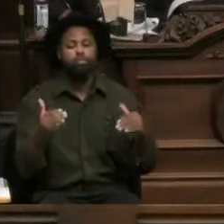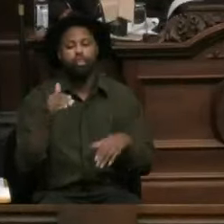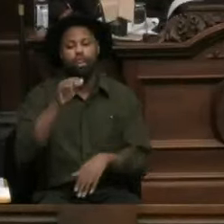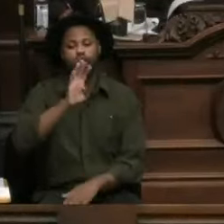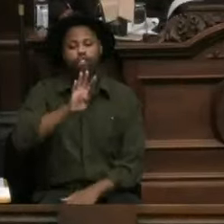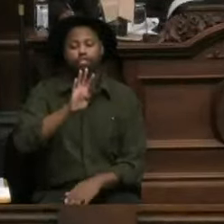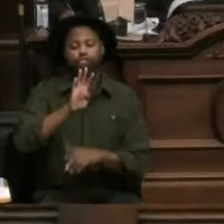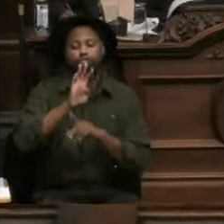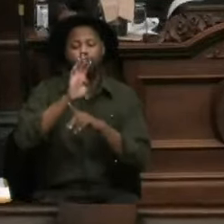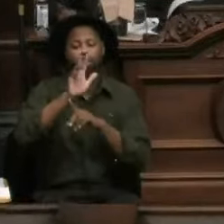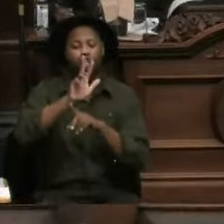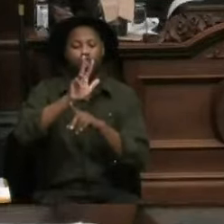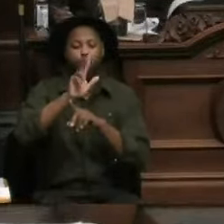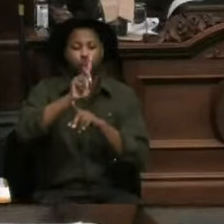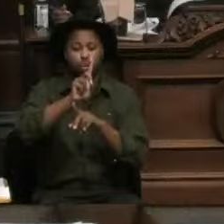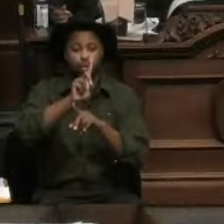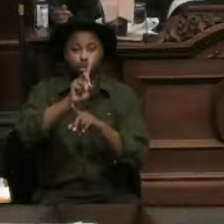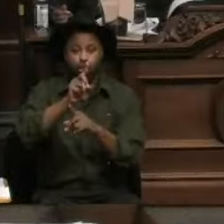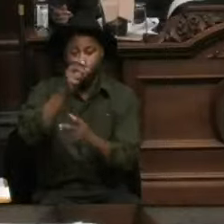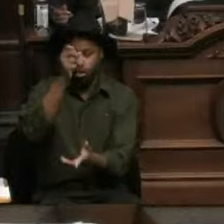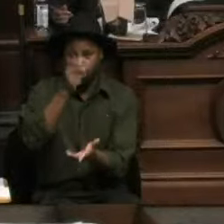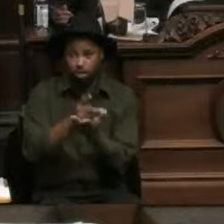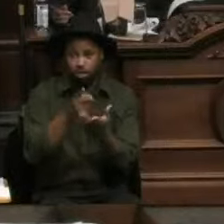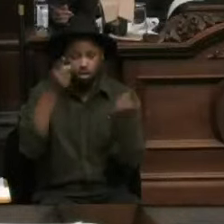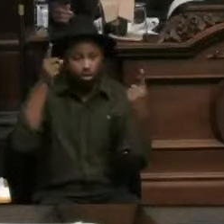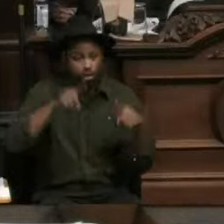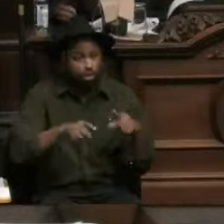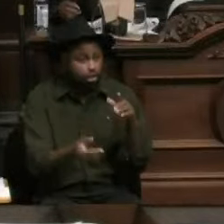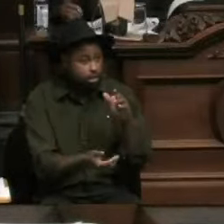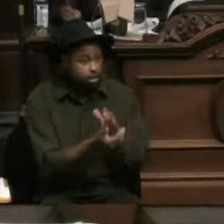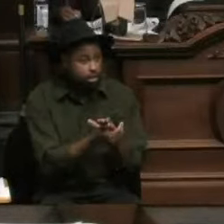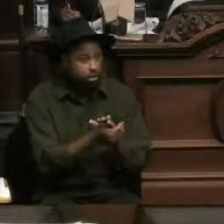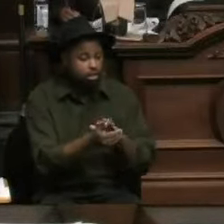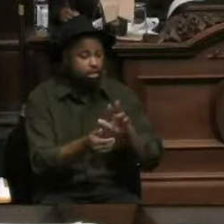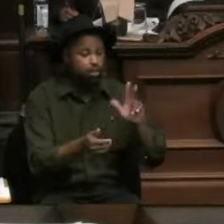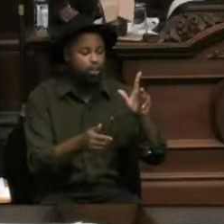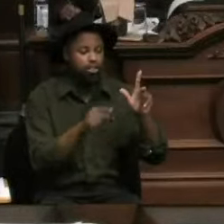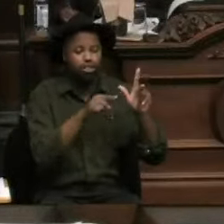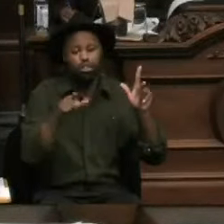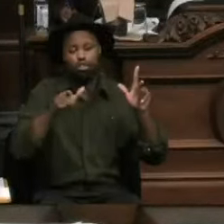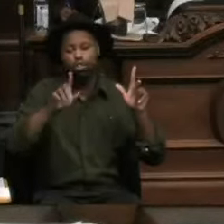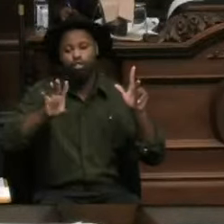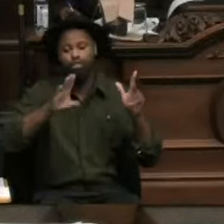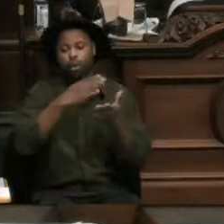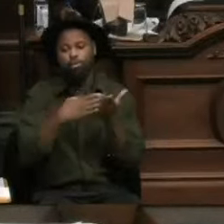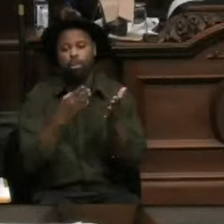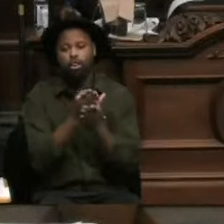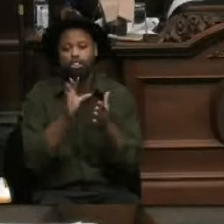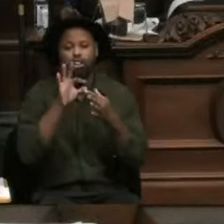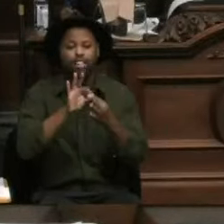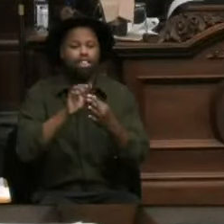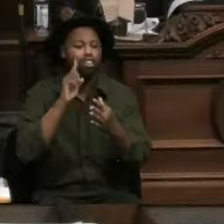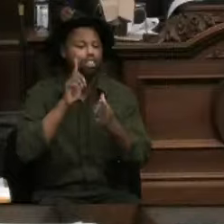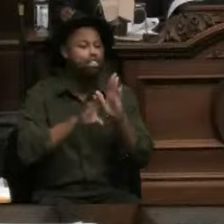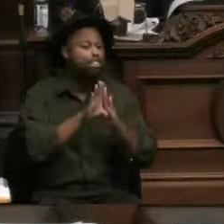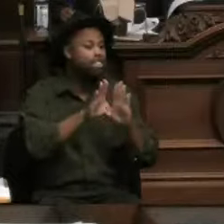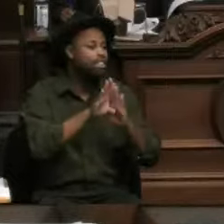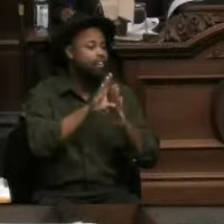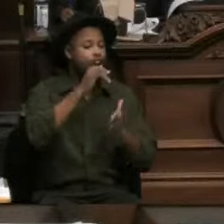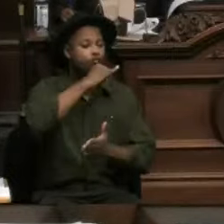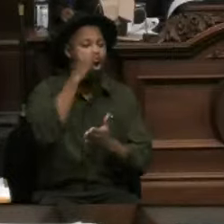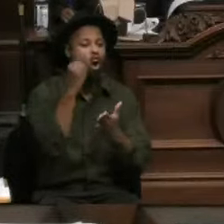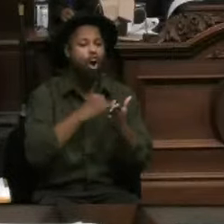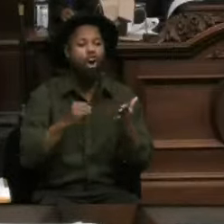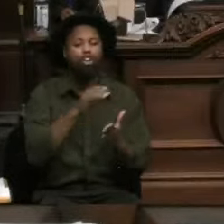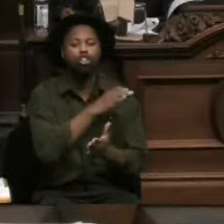Introductory number 431, authorizing agreements and amending the 2023-24 budget relating to the development of an arts and